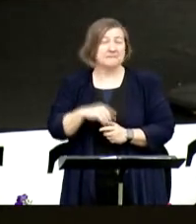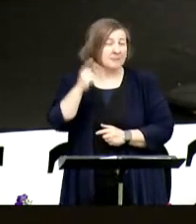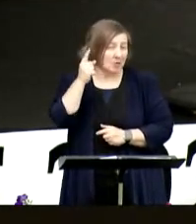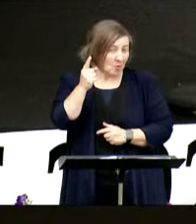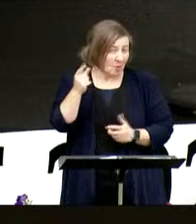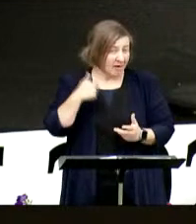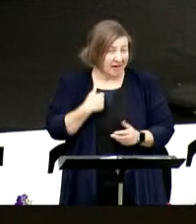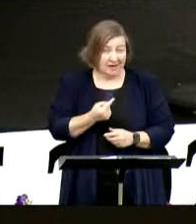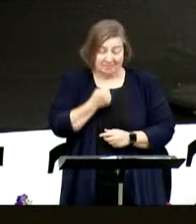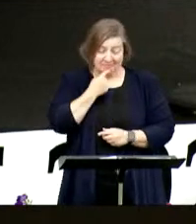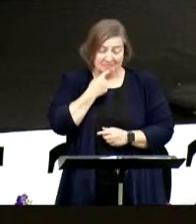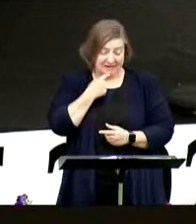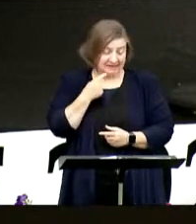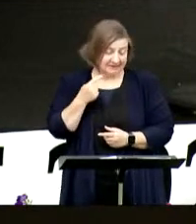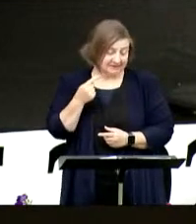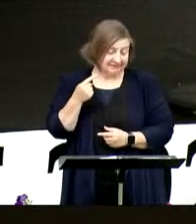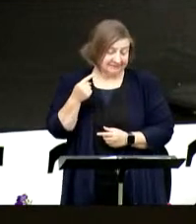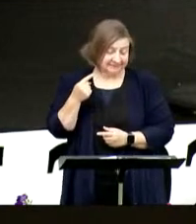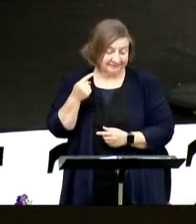One thing I will miss around